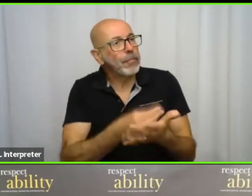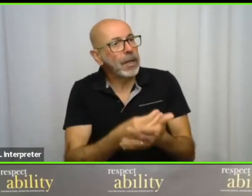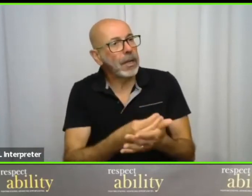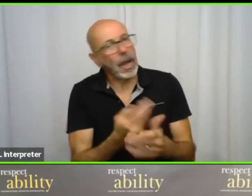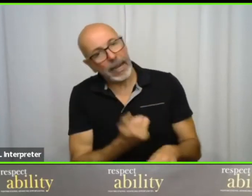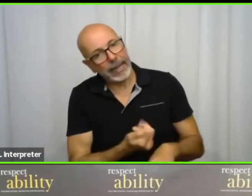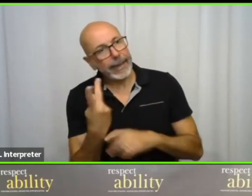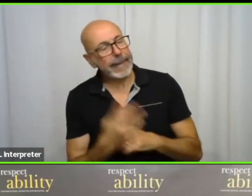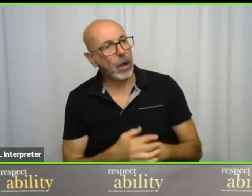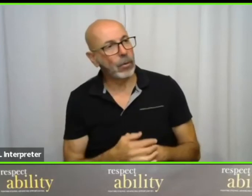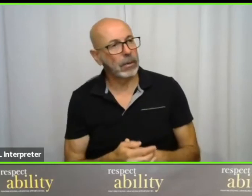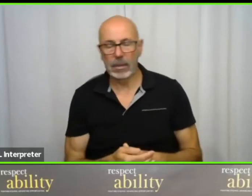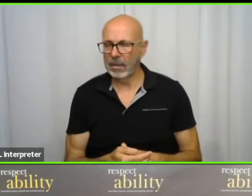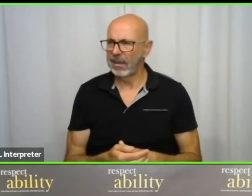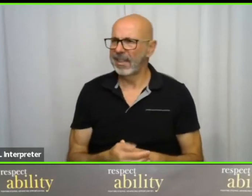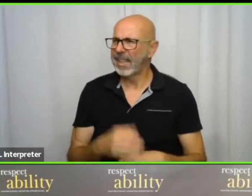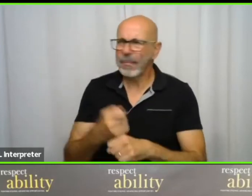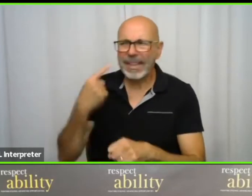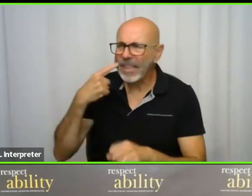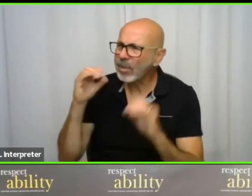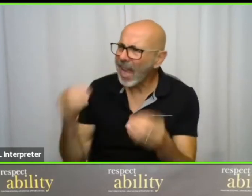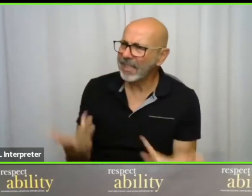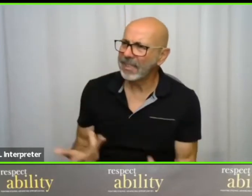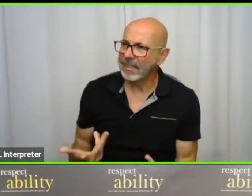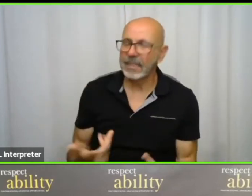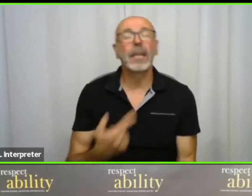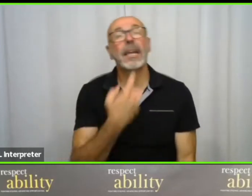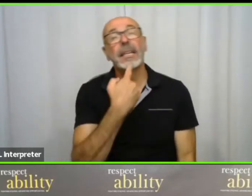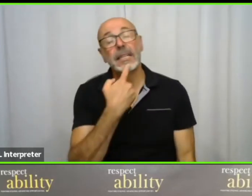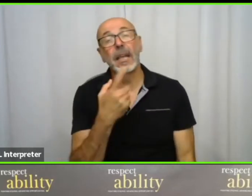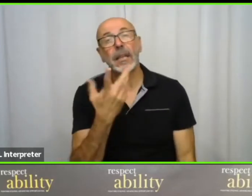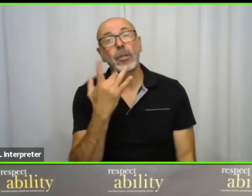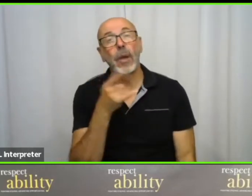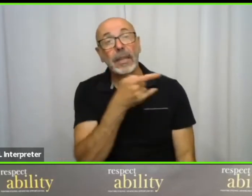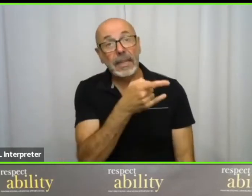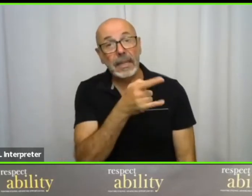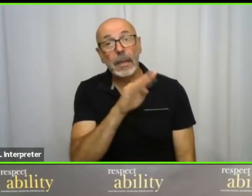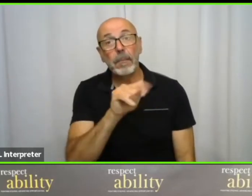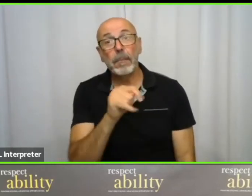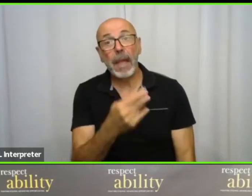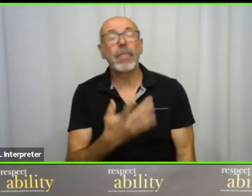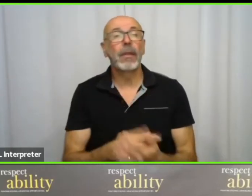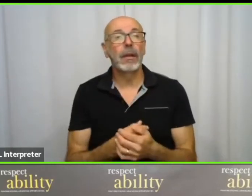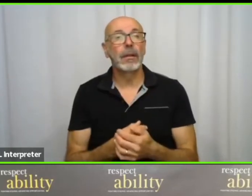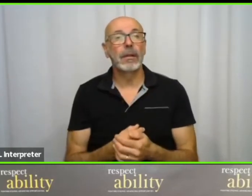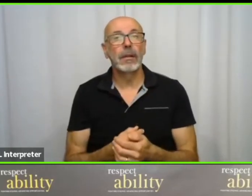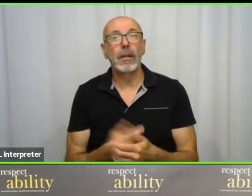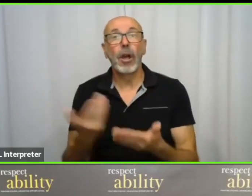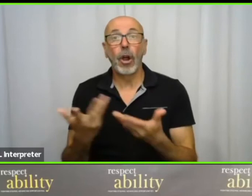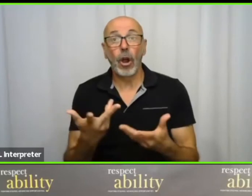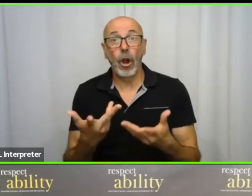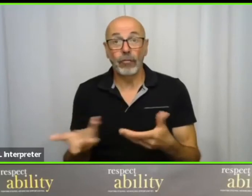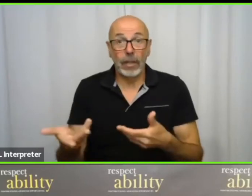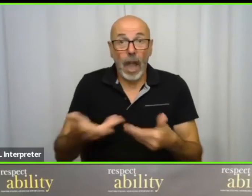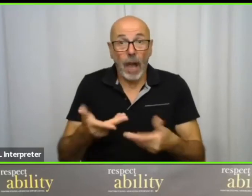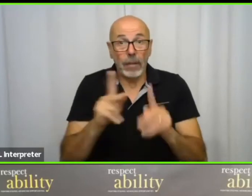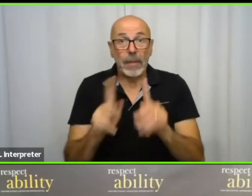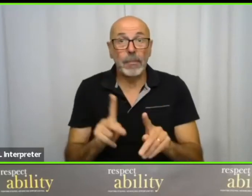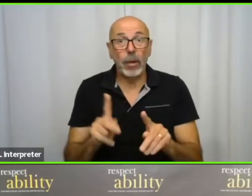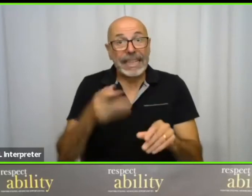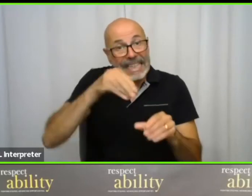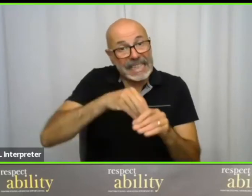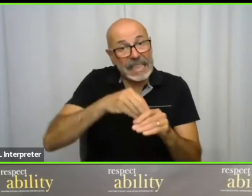He's like, that makes no sense, Josh. And that's when he ended up getting people within his administration to start